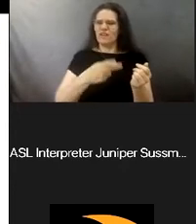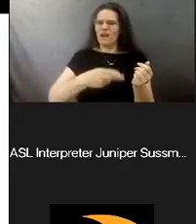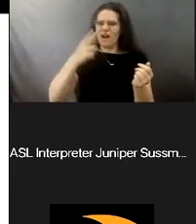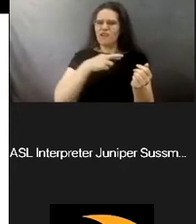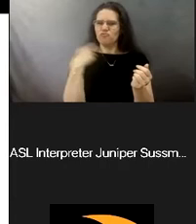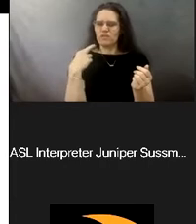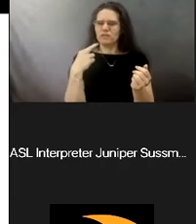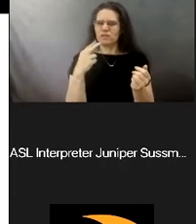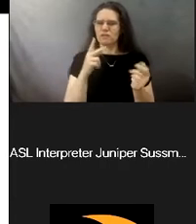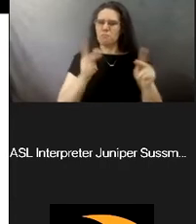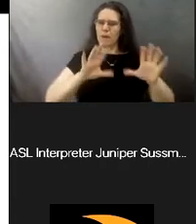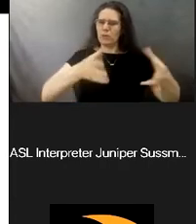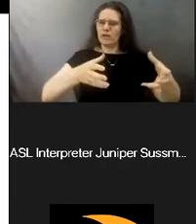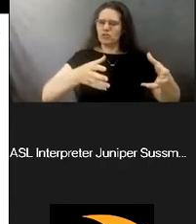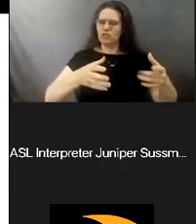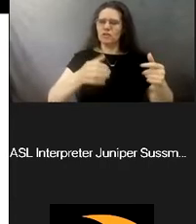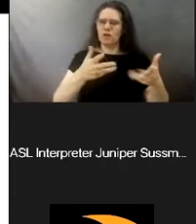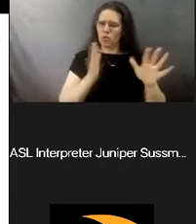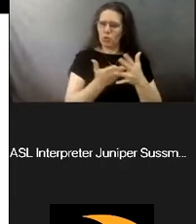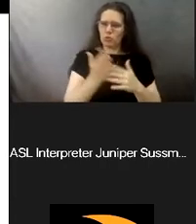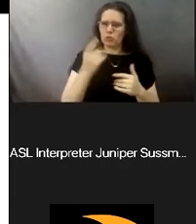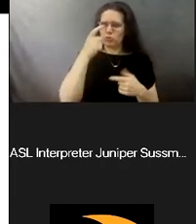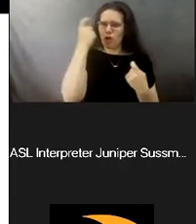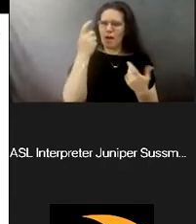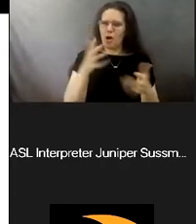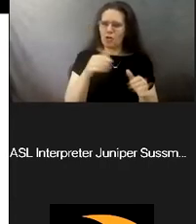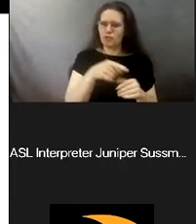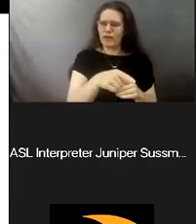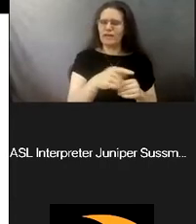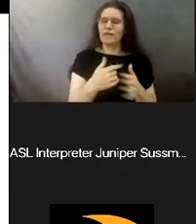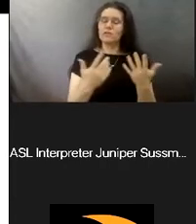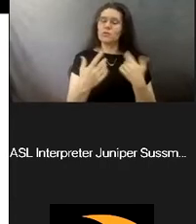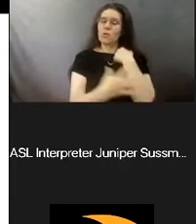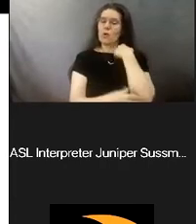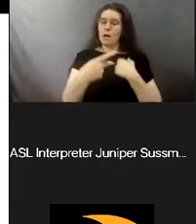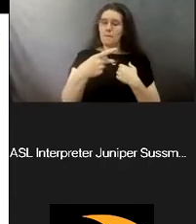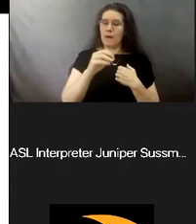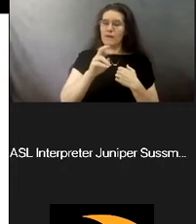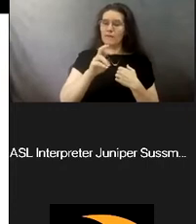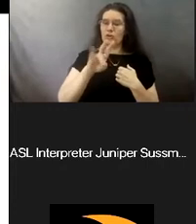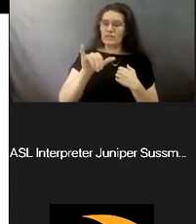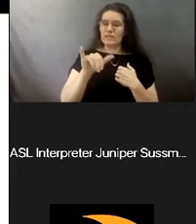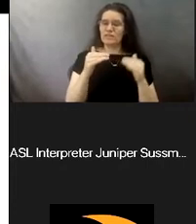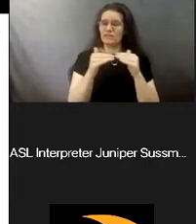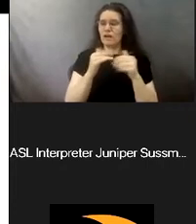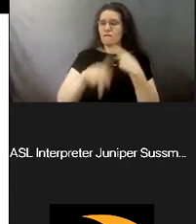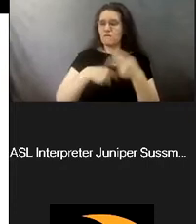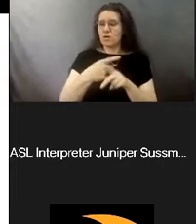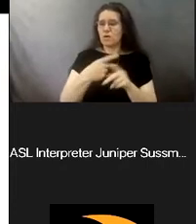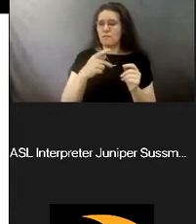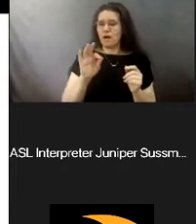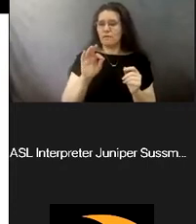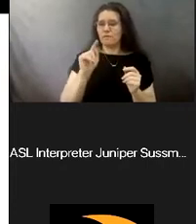trauma. We know that living in poverty has been identified as a form of trauma. So we know that there are so many